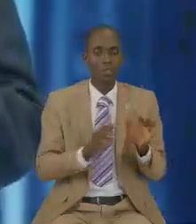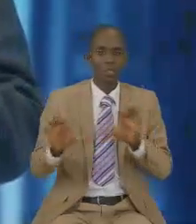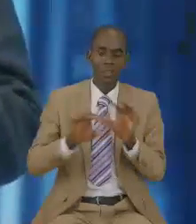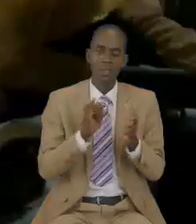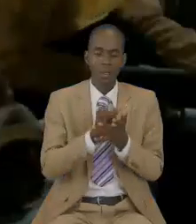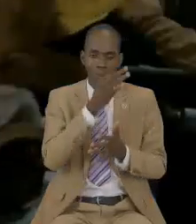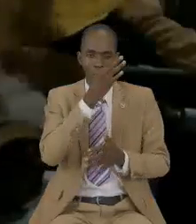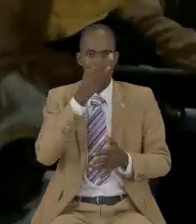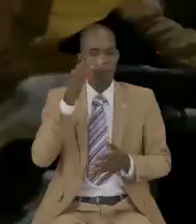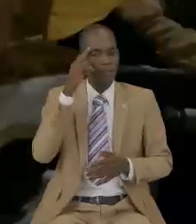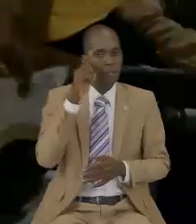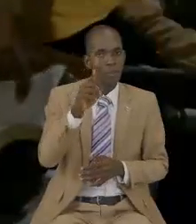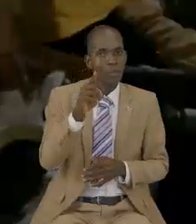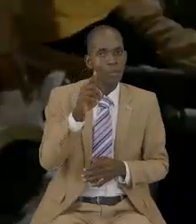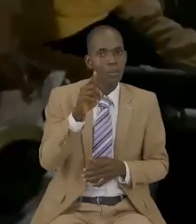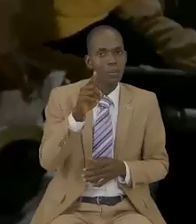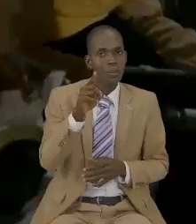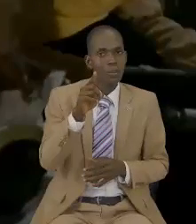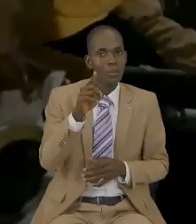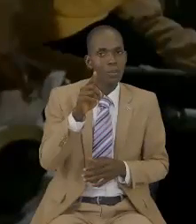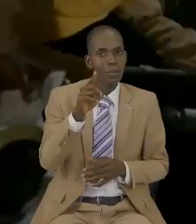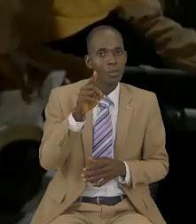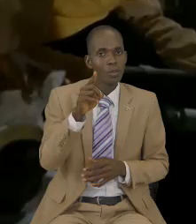you. See, he fasted for